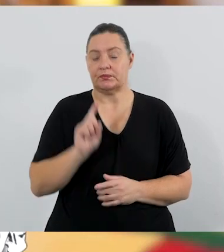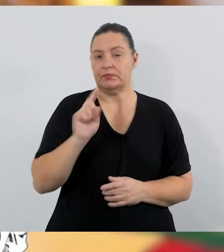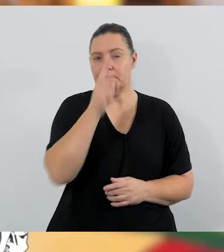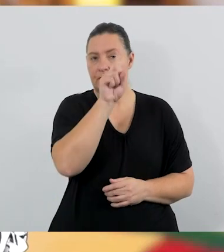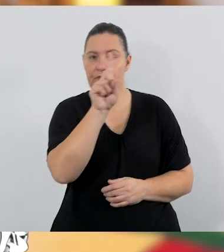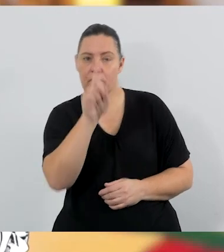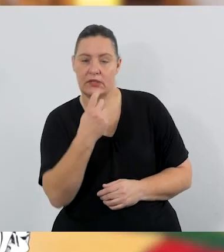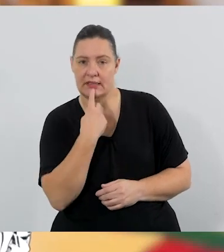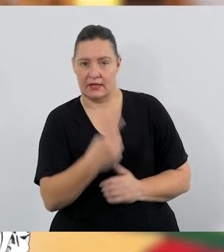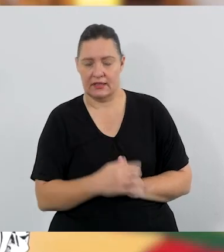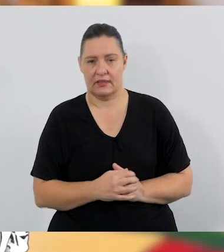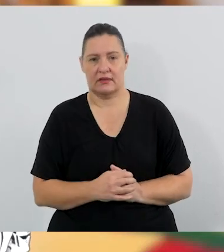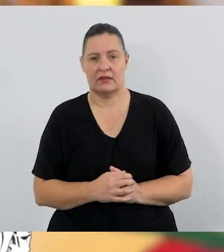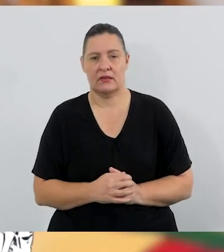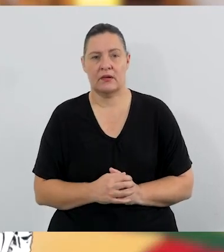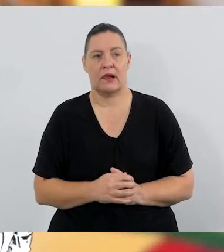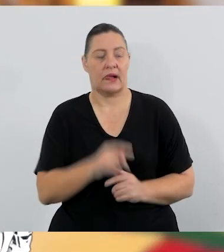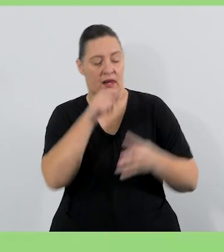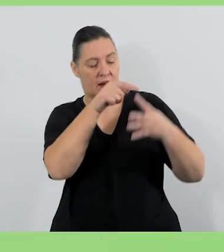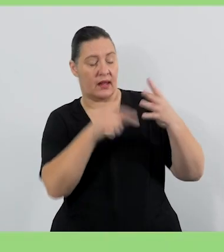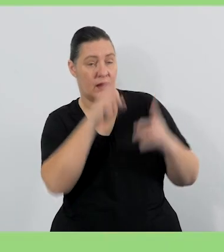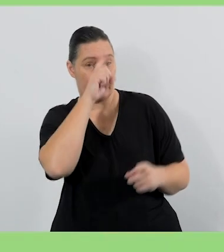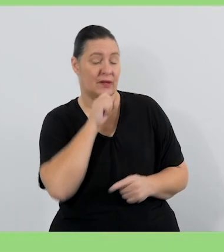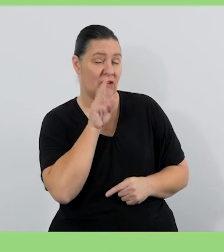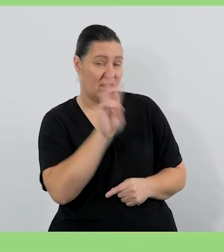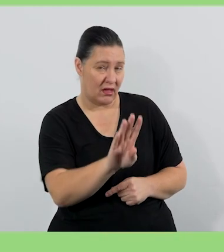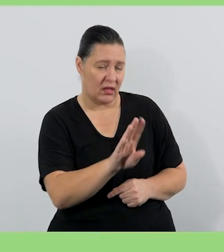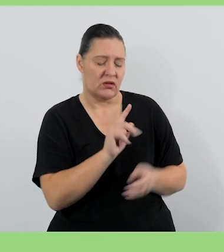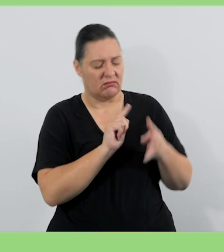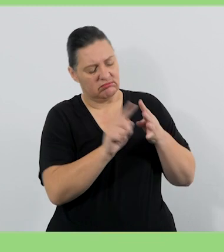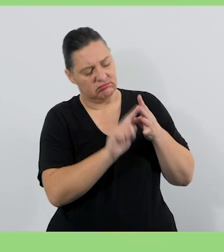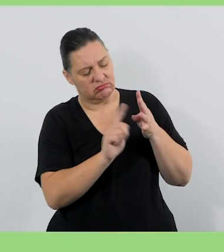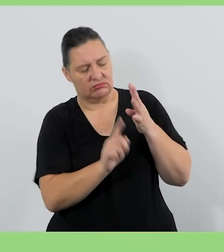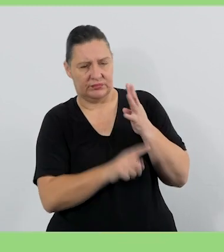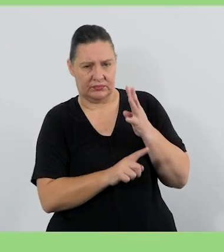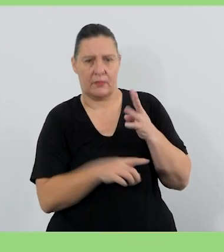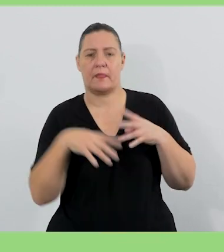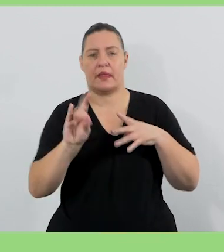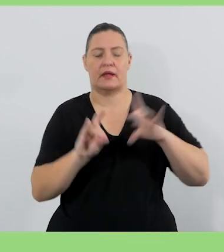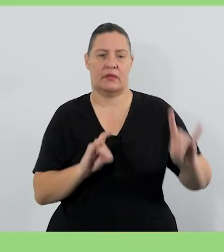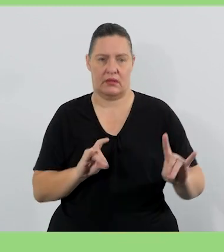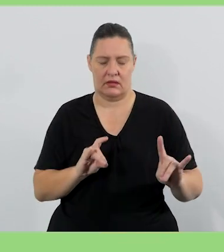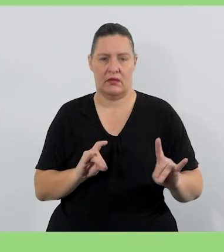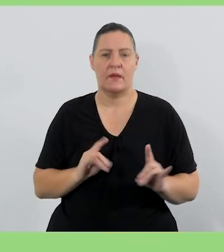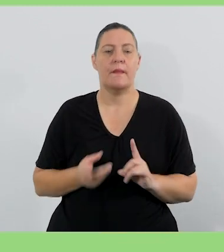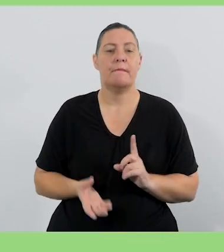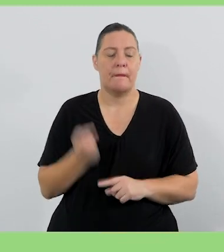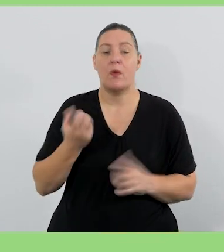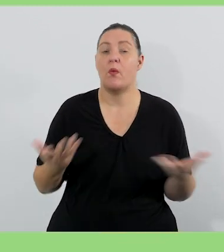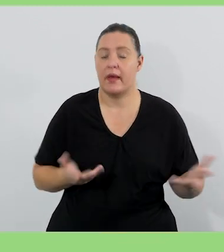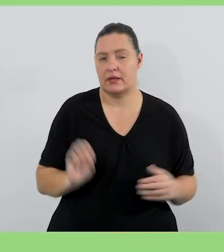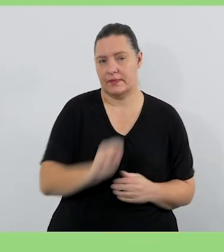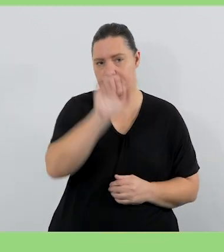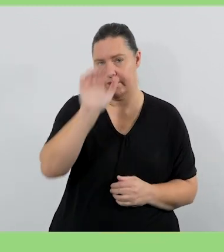So our first question says, the following picture shows a variety of different animals found in